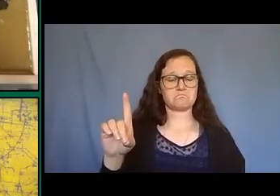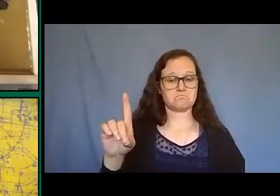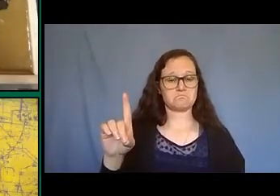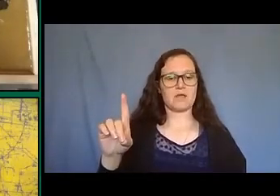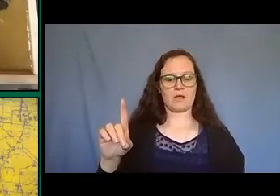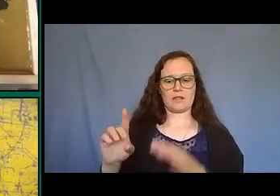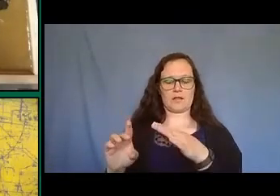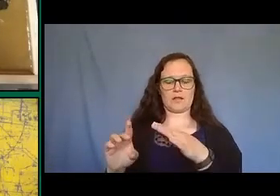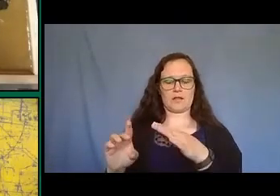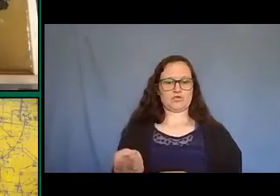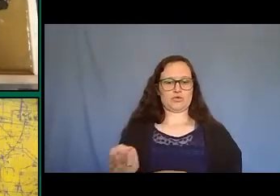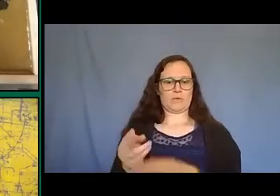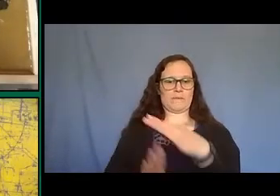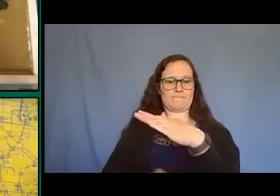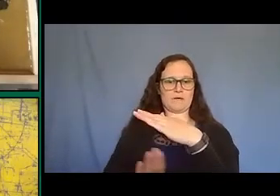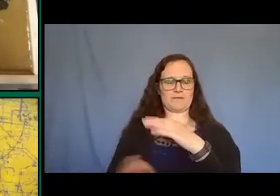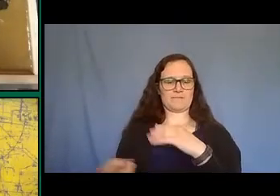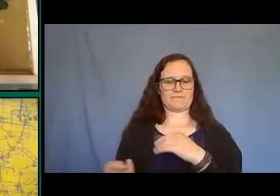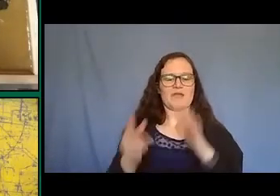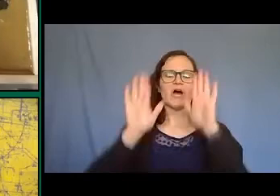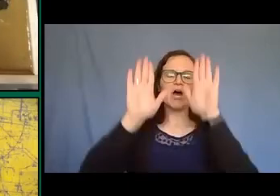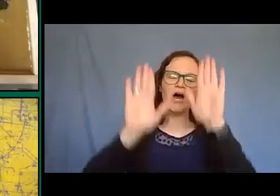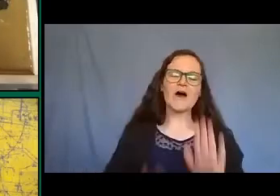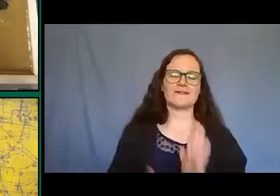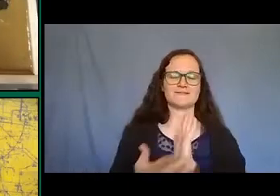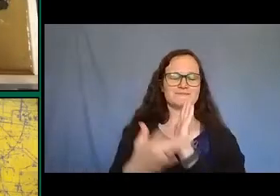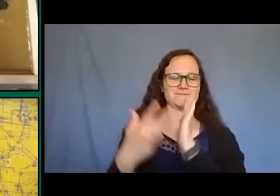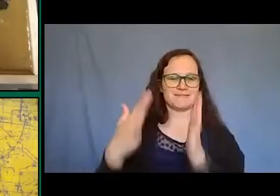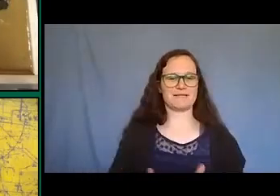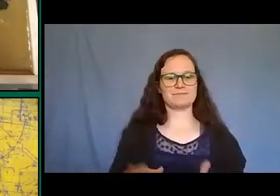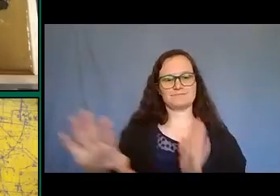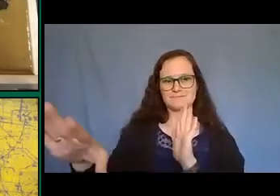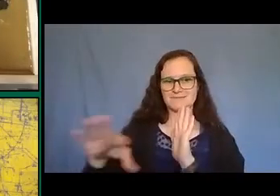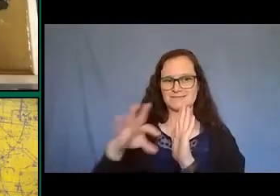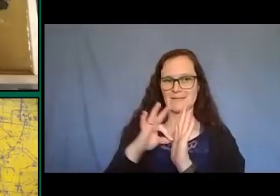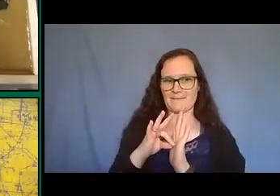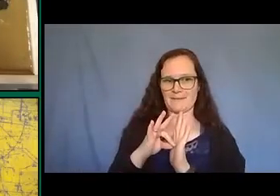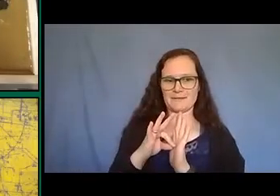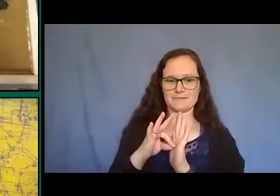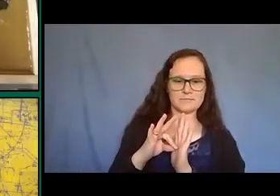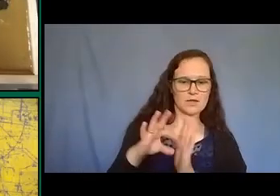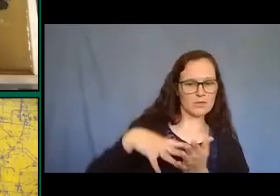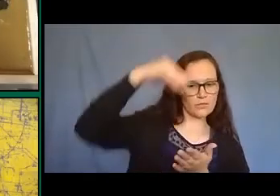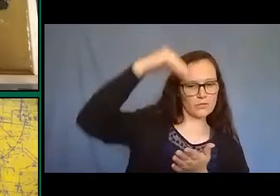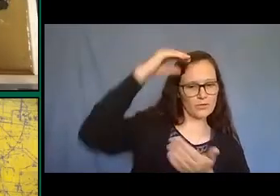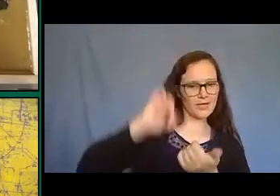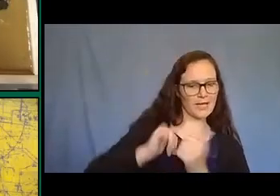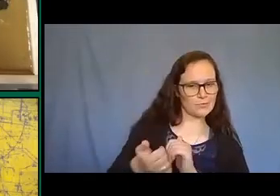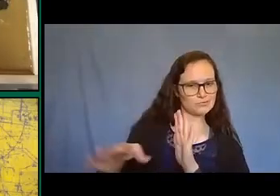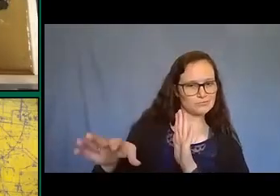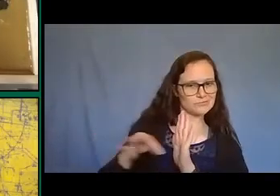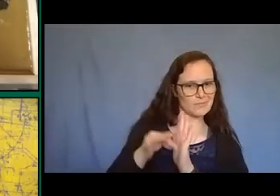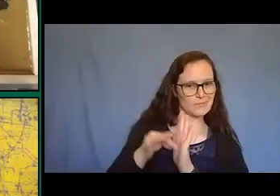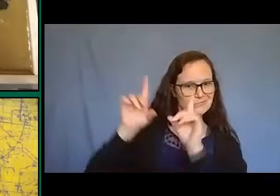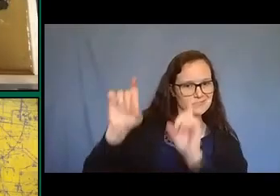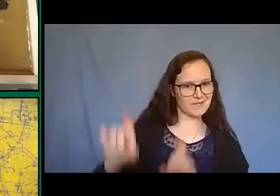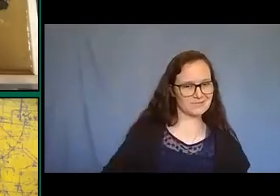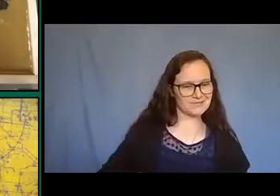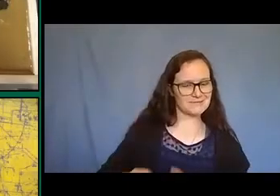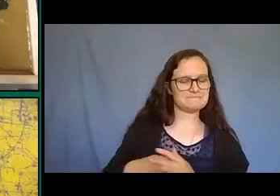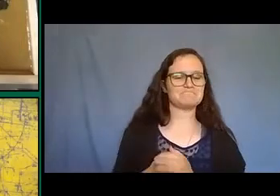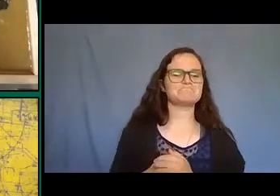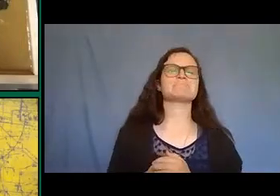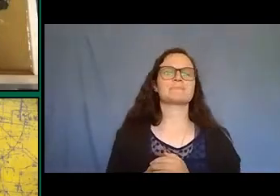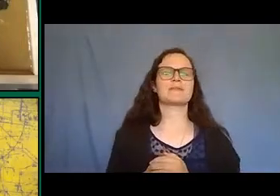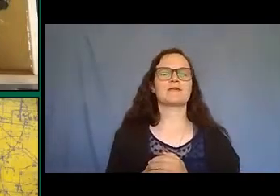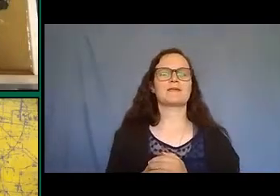one of our awesome technicians, Tyson Hatch, doing some sampling and learning how to do that. And then, of course, the bottom right